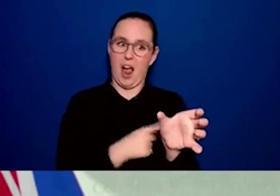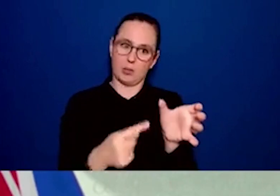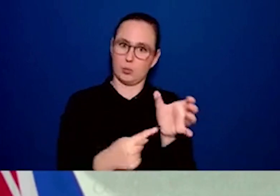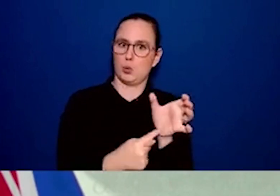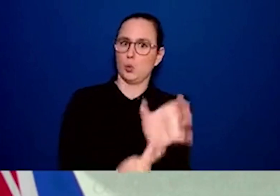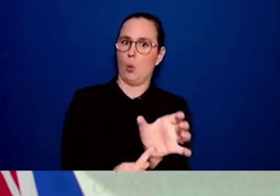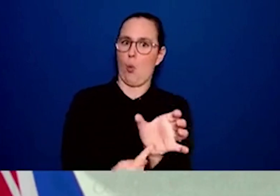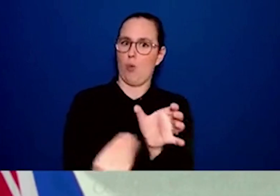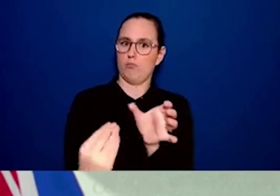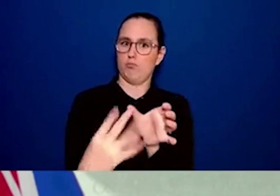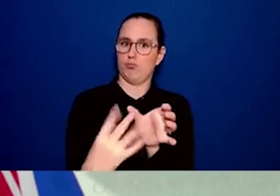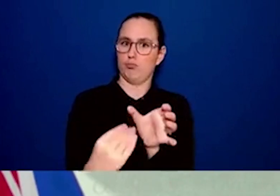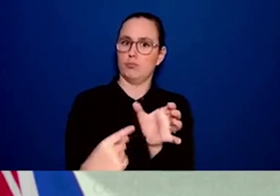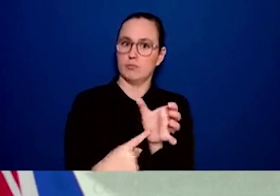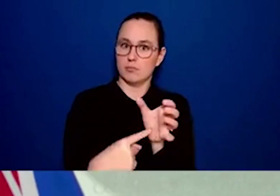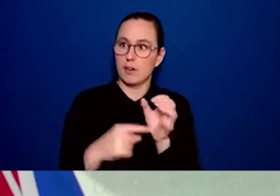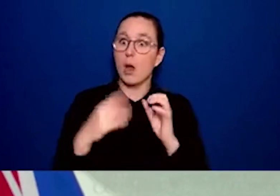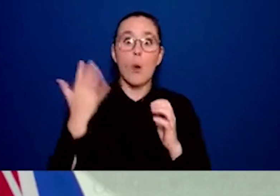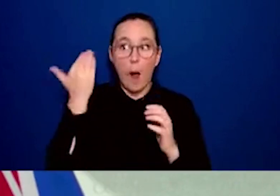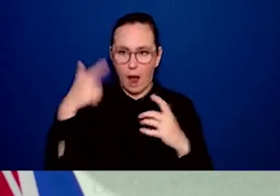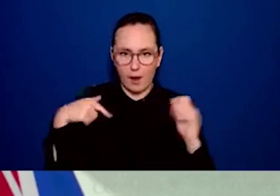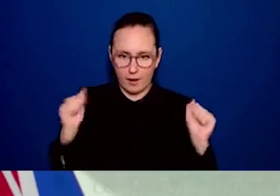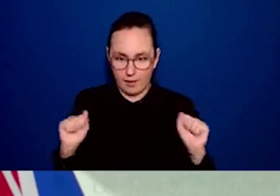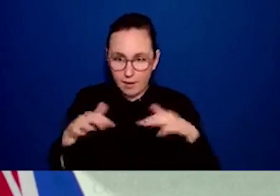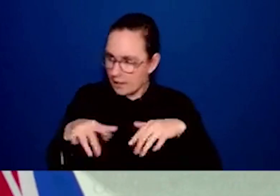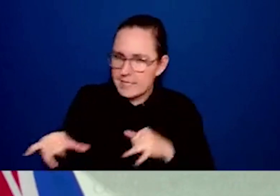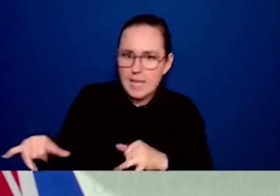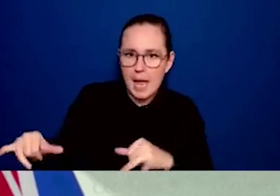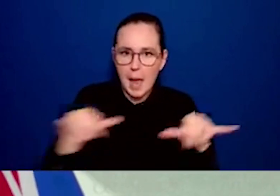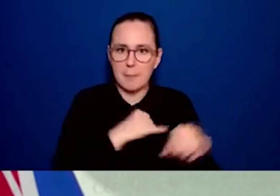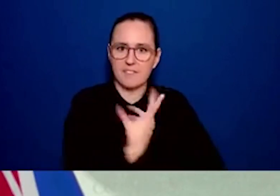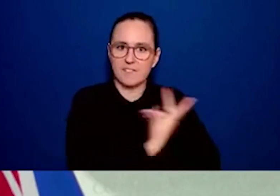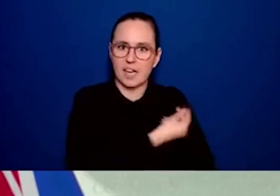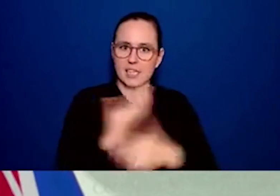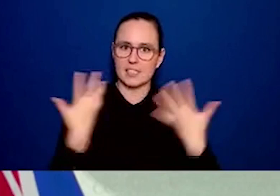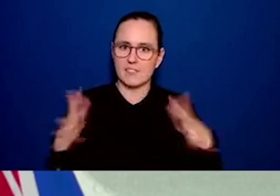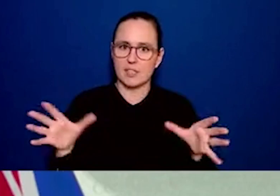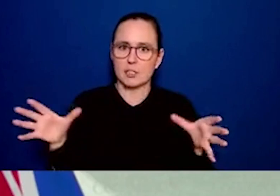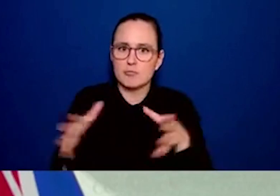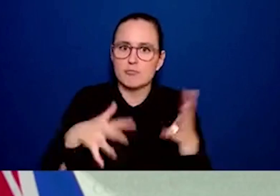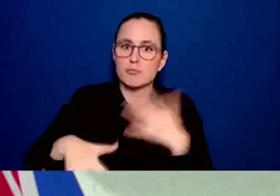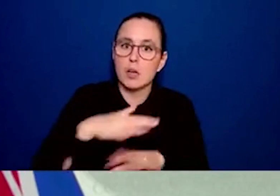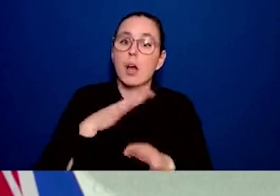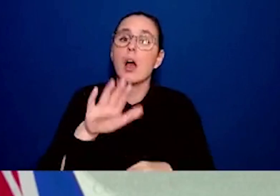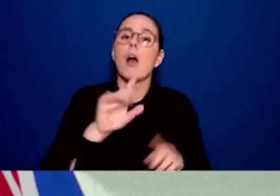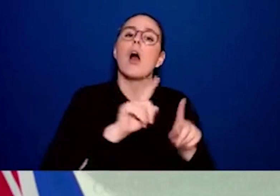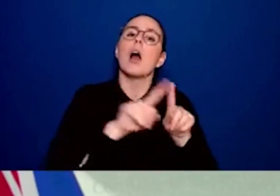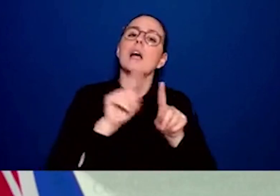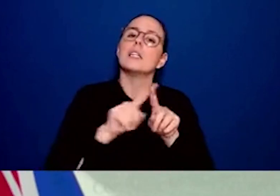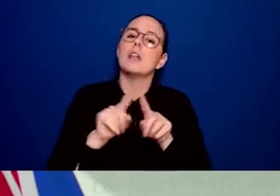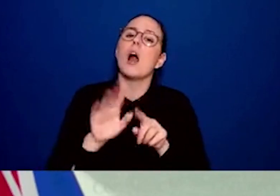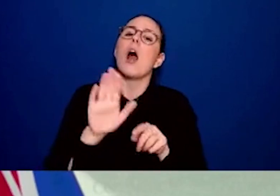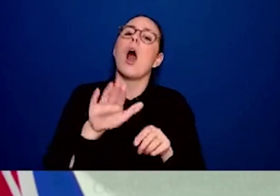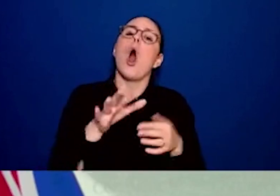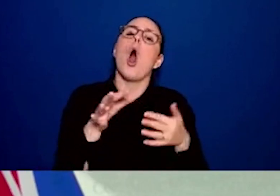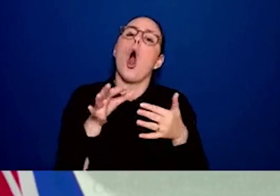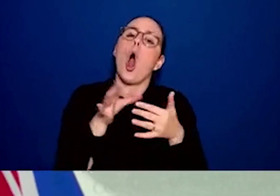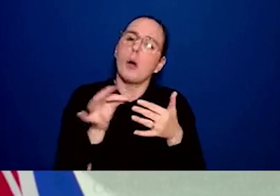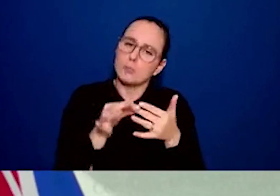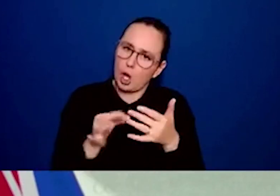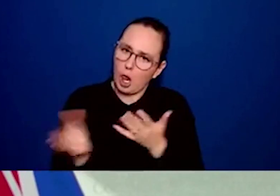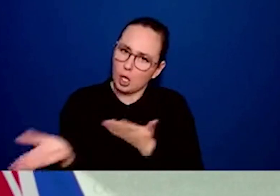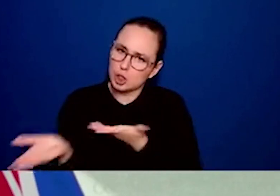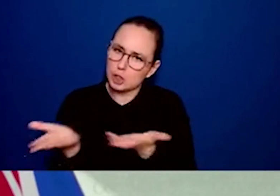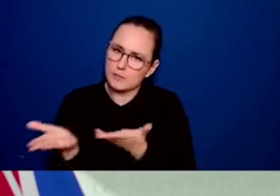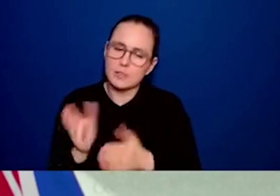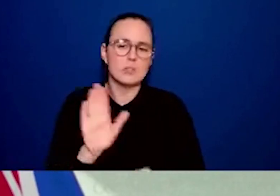allow people to gather safely with other vaccinated people in key optional services, but